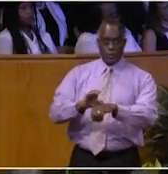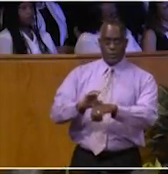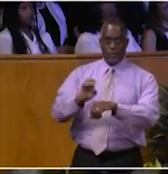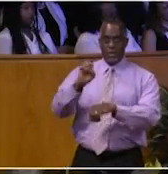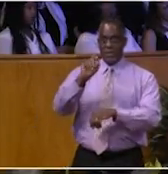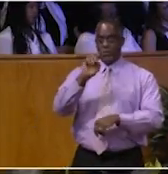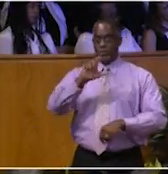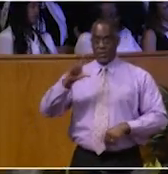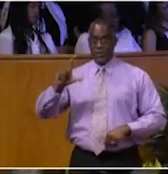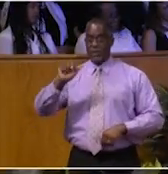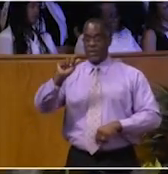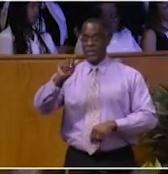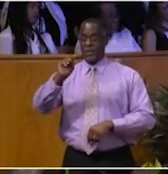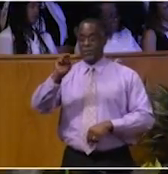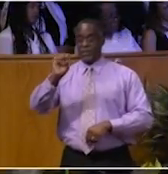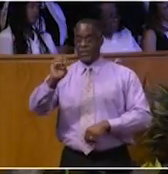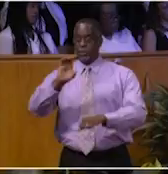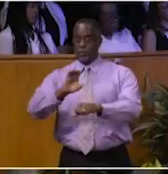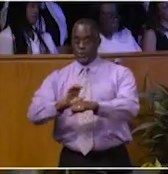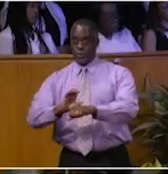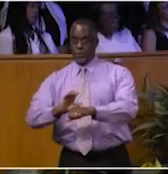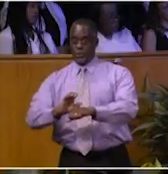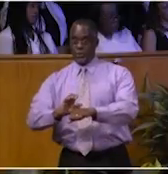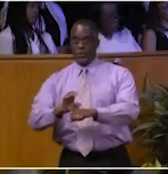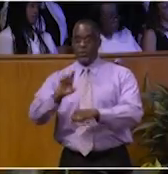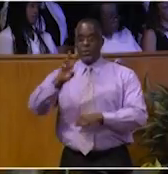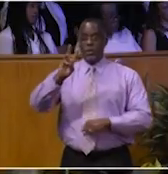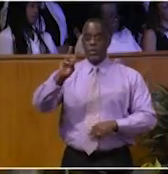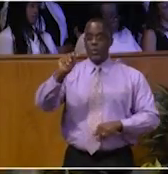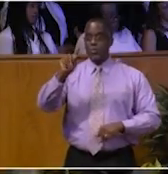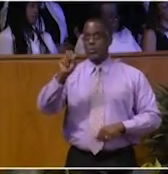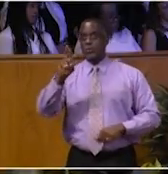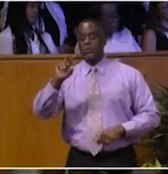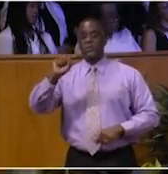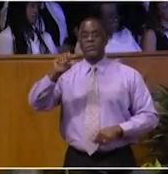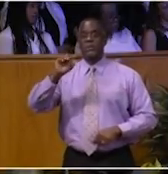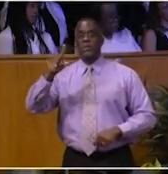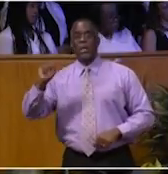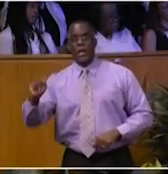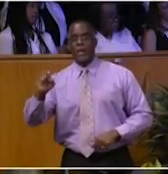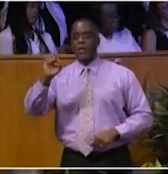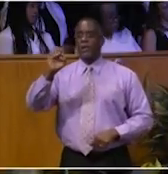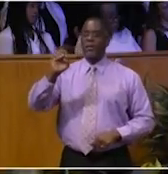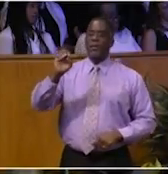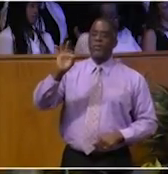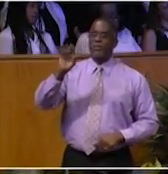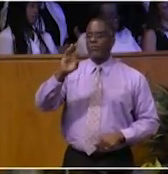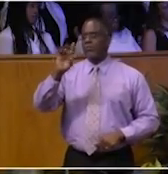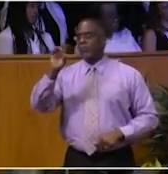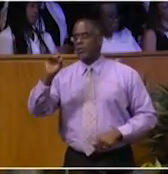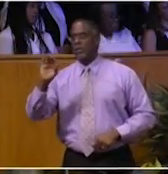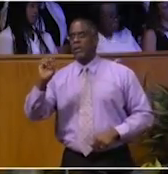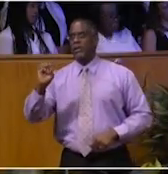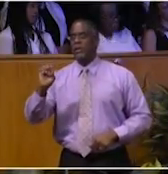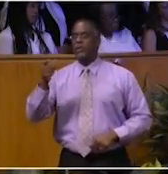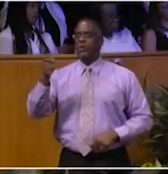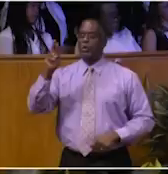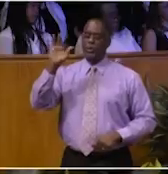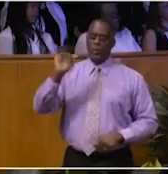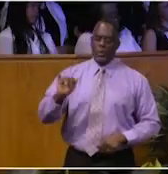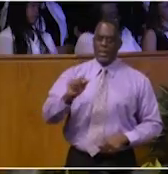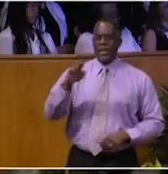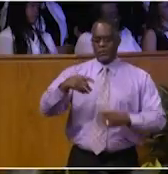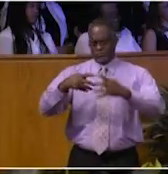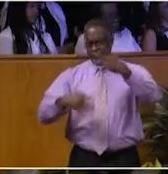the lives of Walter Scott, Tamir Rice, Michael Brown, Eric Gardner, Freddie Gray, and Sandra